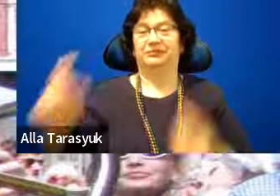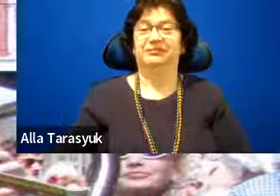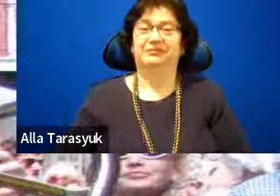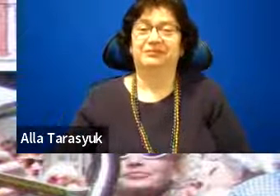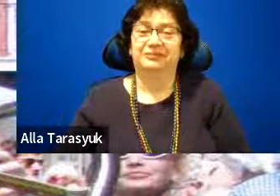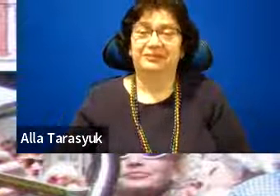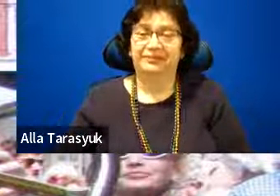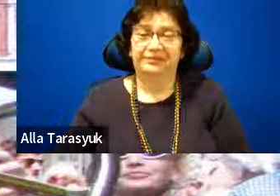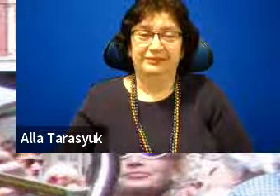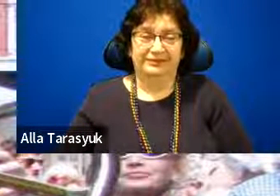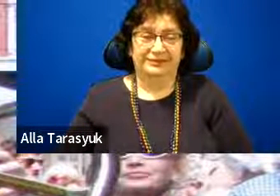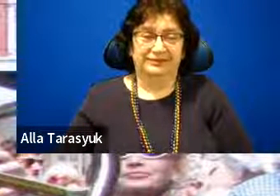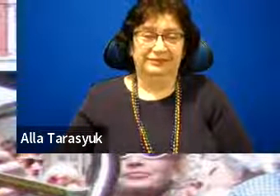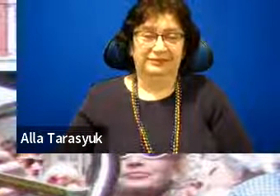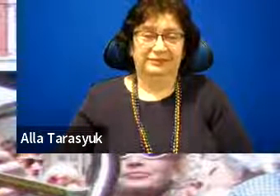Carnival.